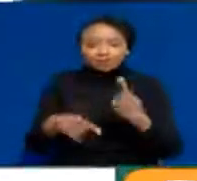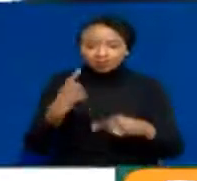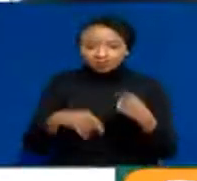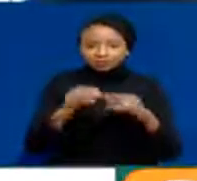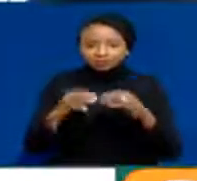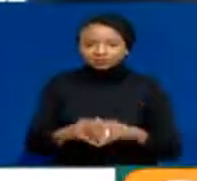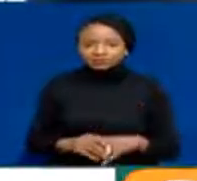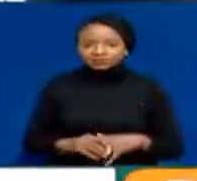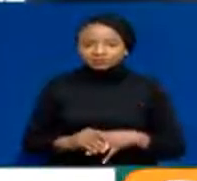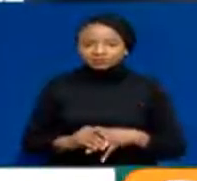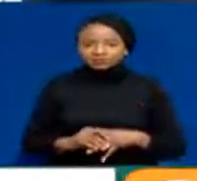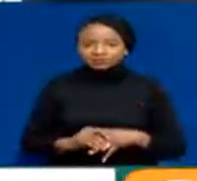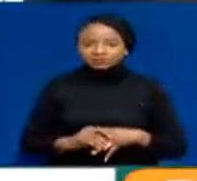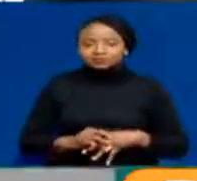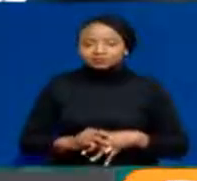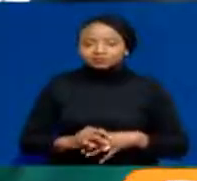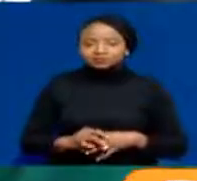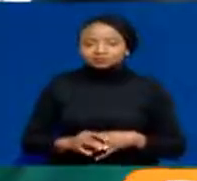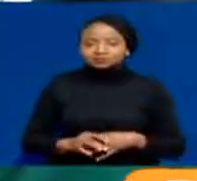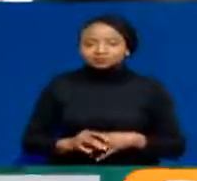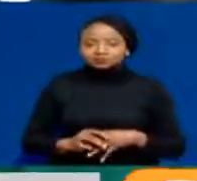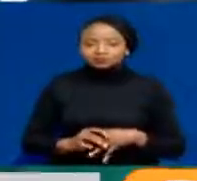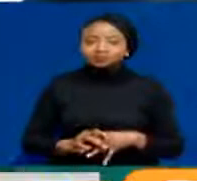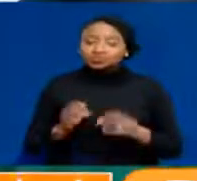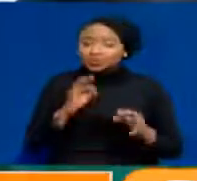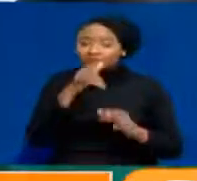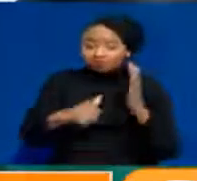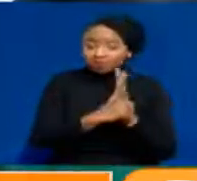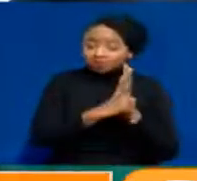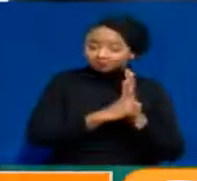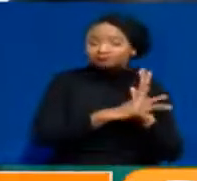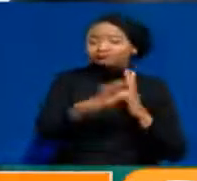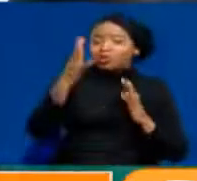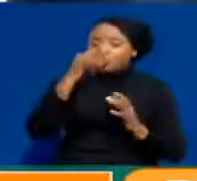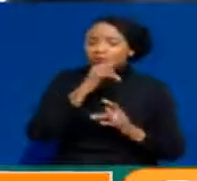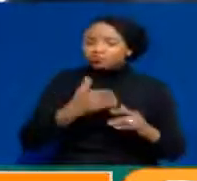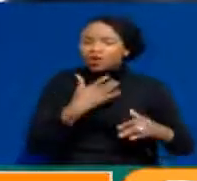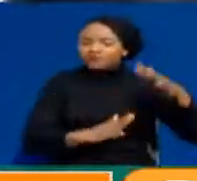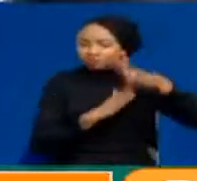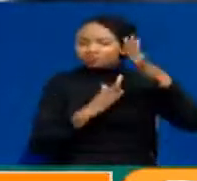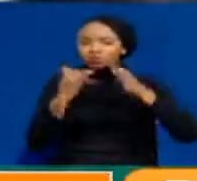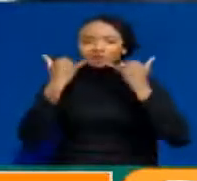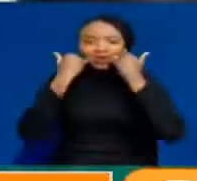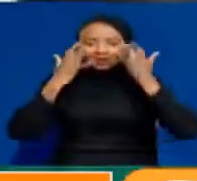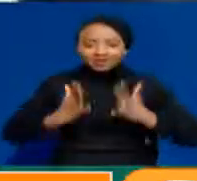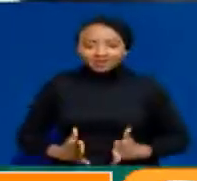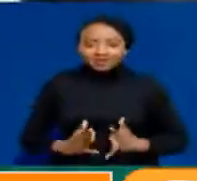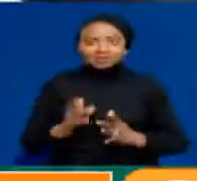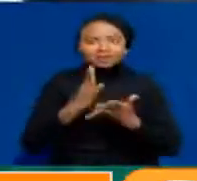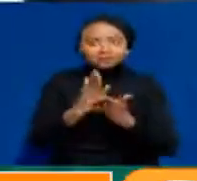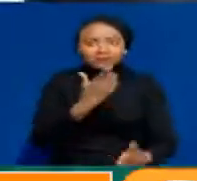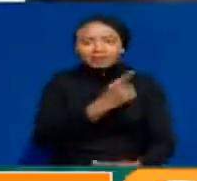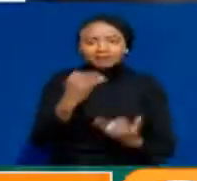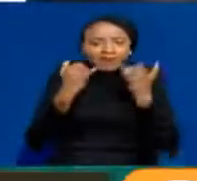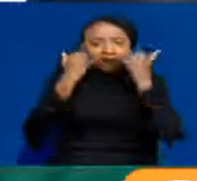Games. That you are also going to be known, and you are known for having top referees. We have some